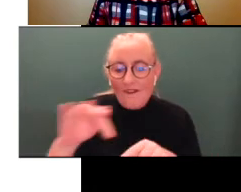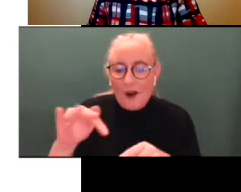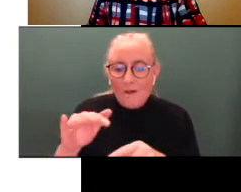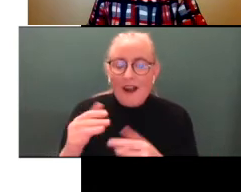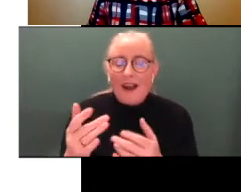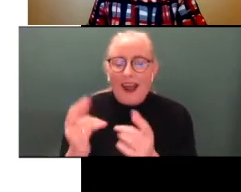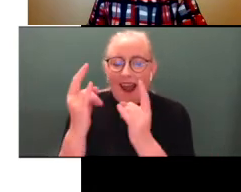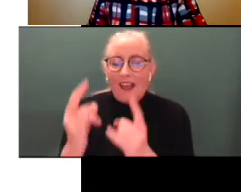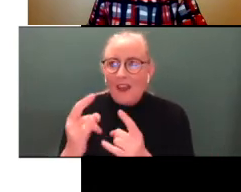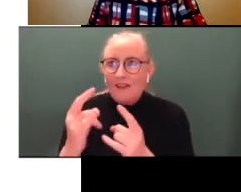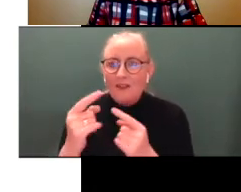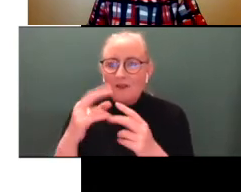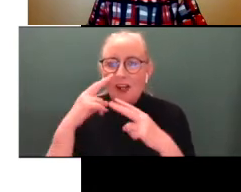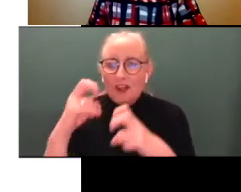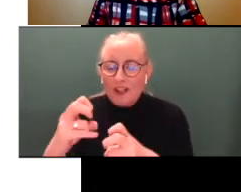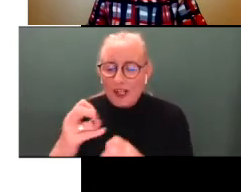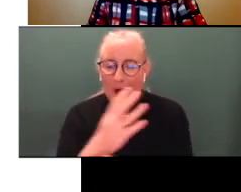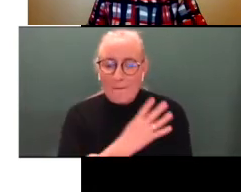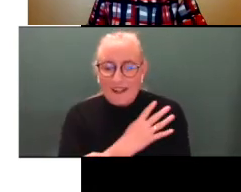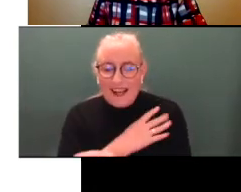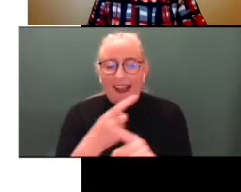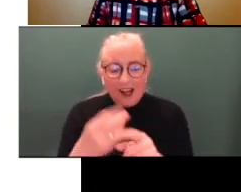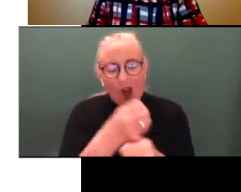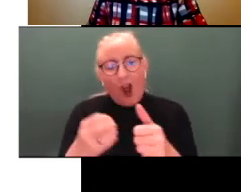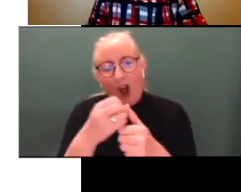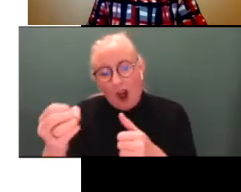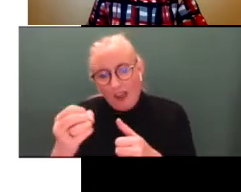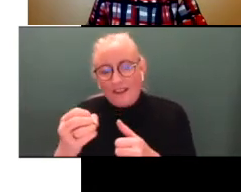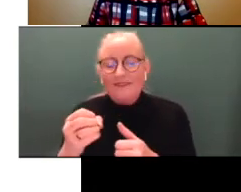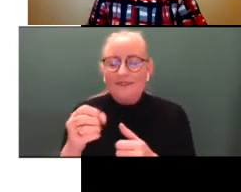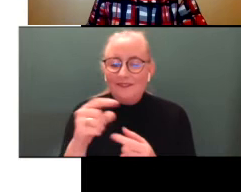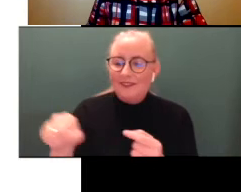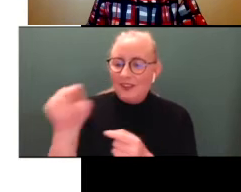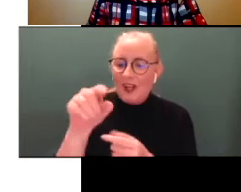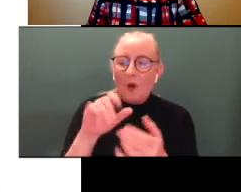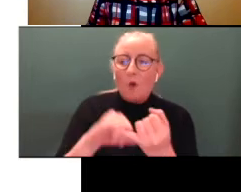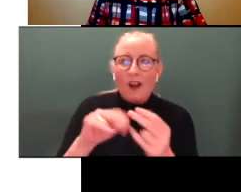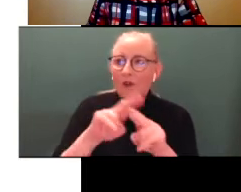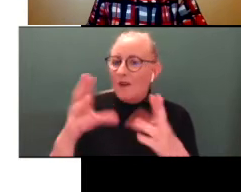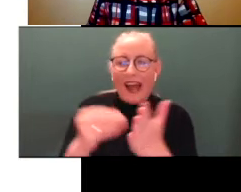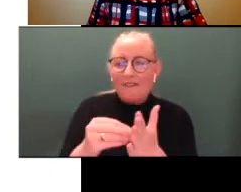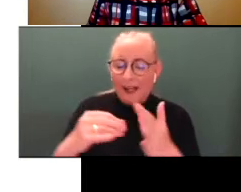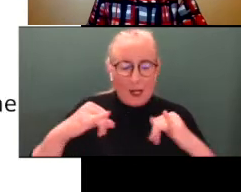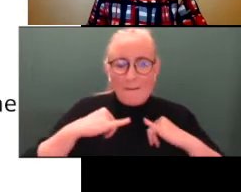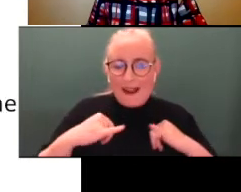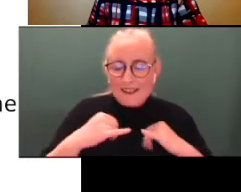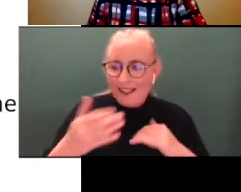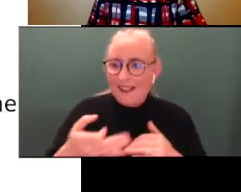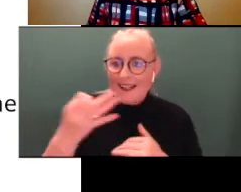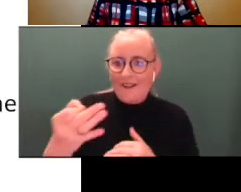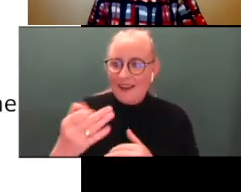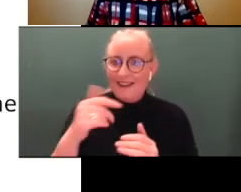Research Consent Declaration Committee, as some of our participants lacked the capacity to give informed